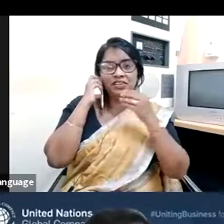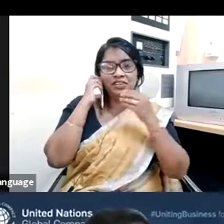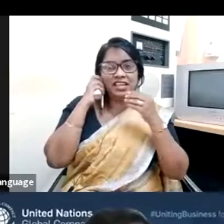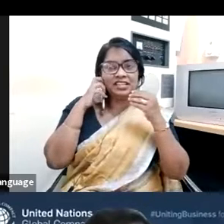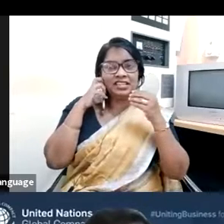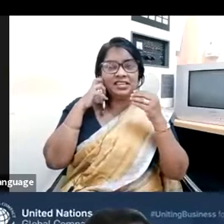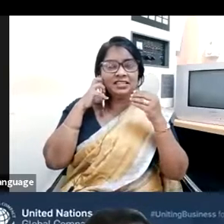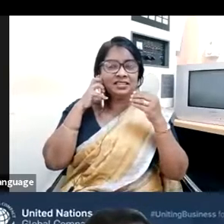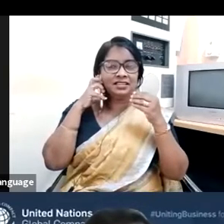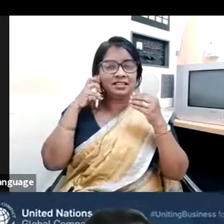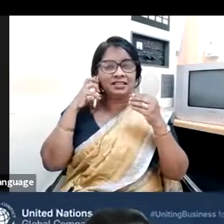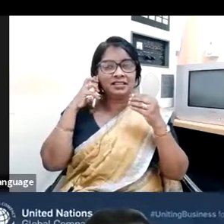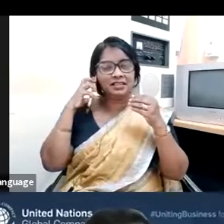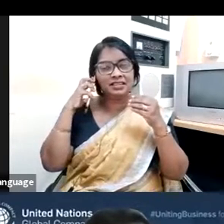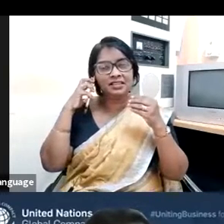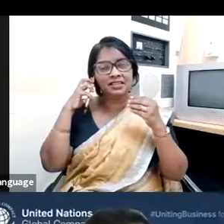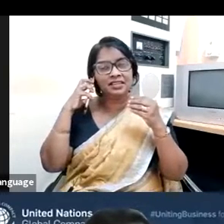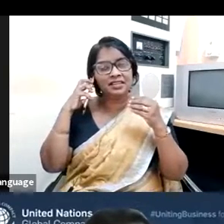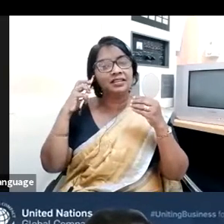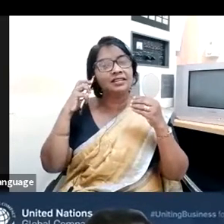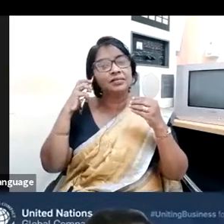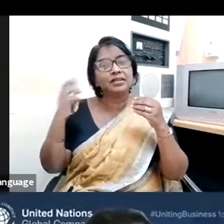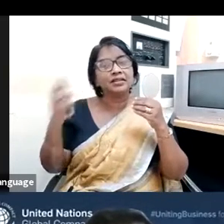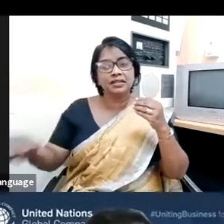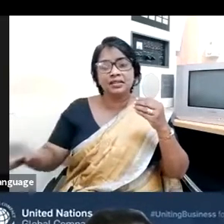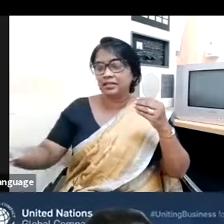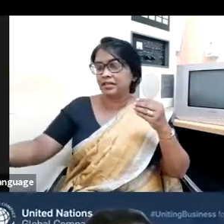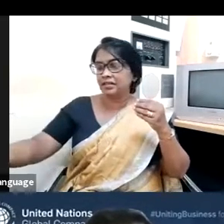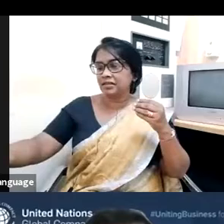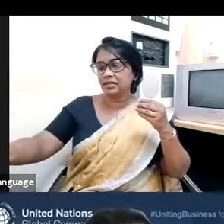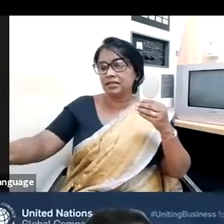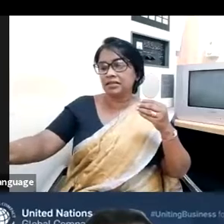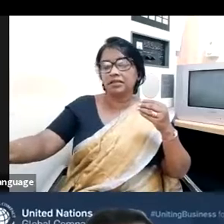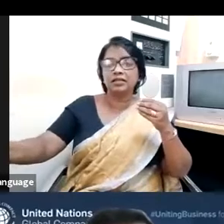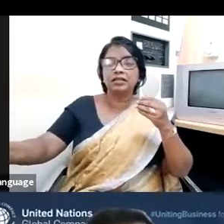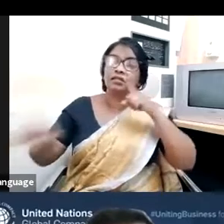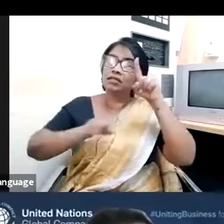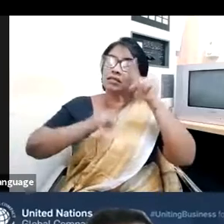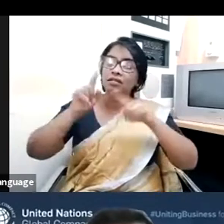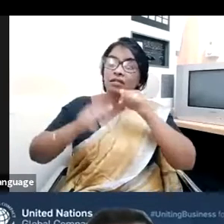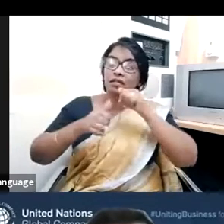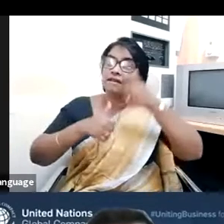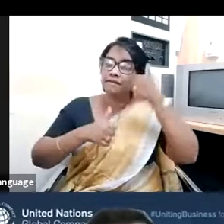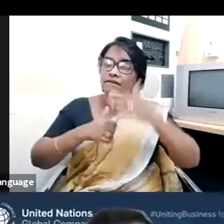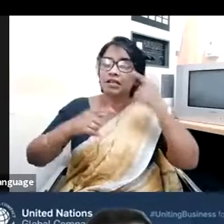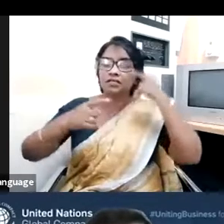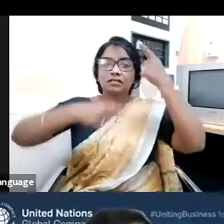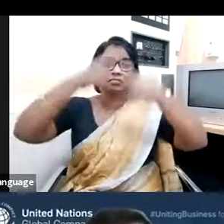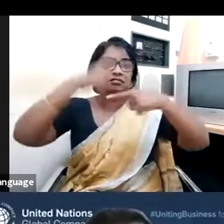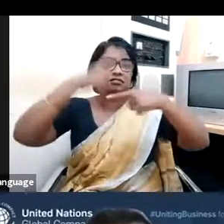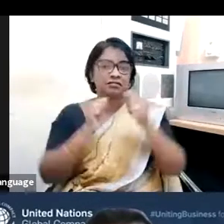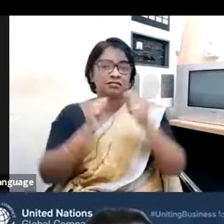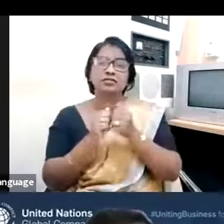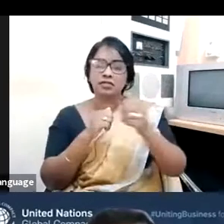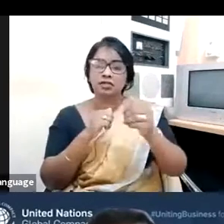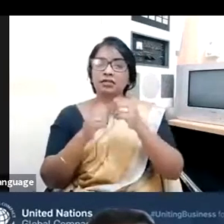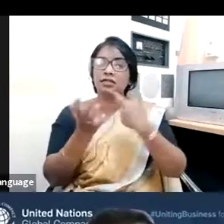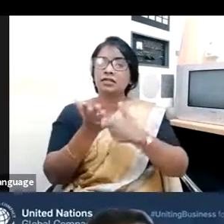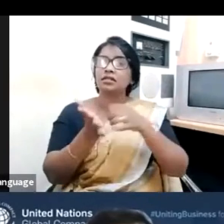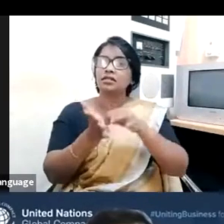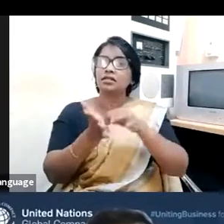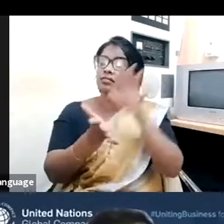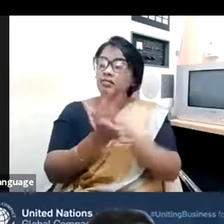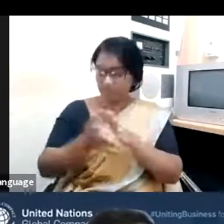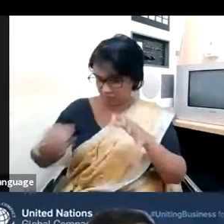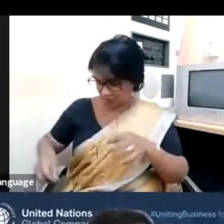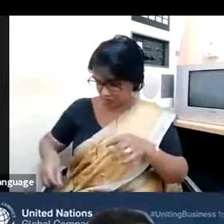a essential requirement to keep our business alive and sustainable, apart from other benefits. So that is our focus. It's